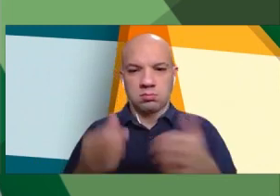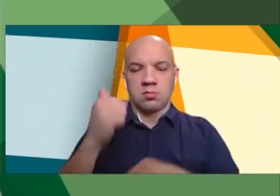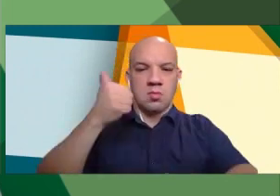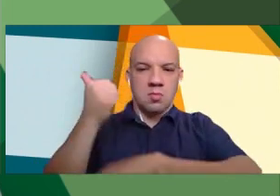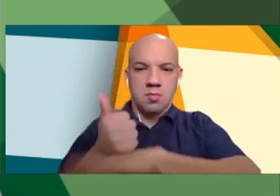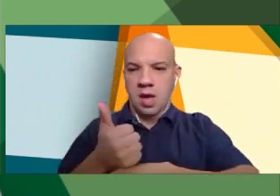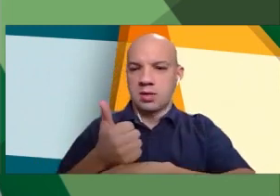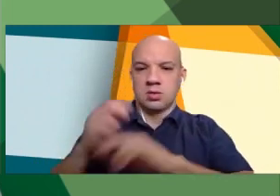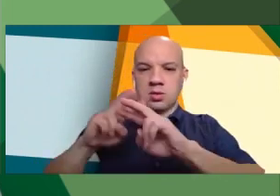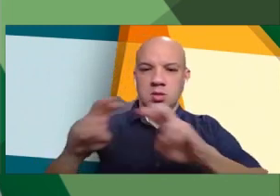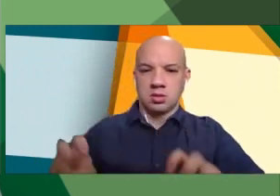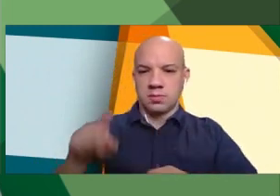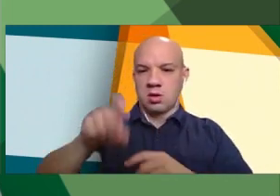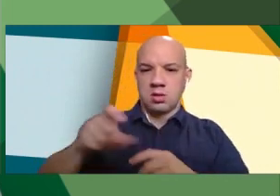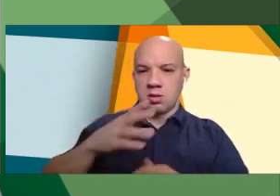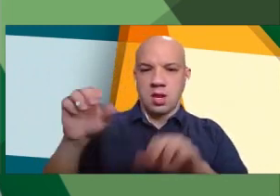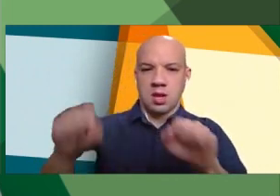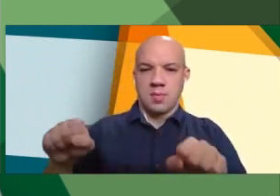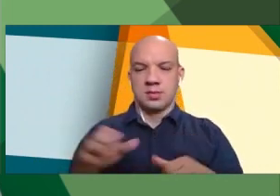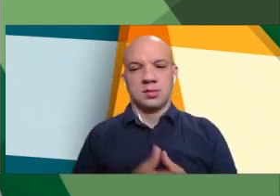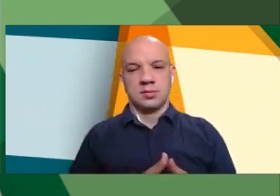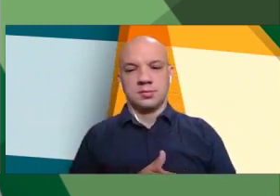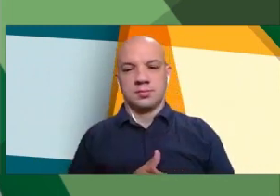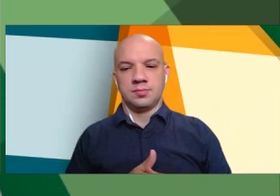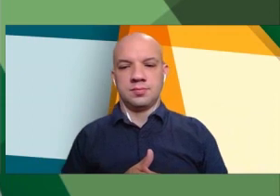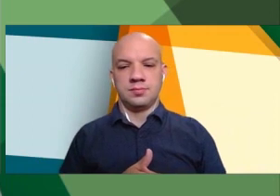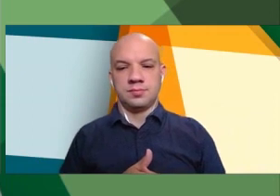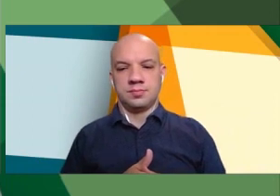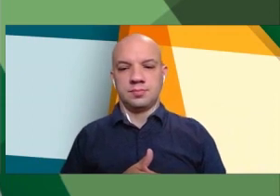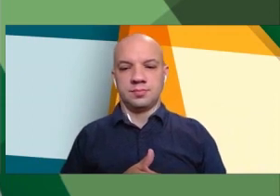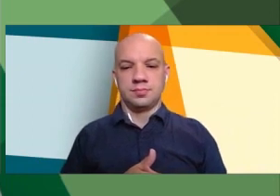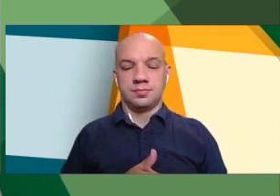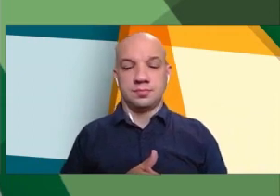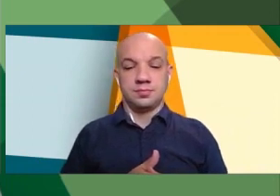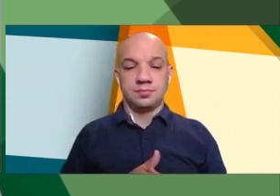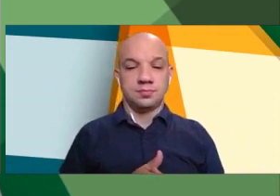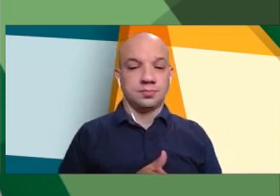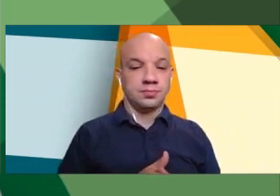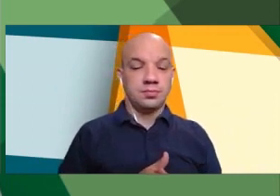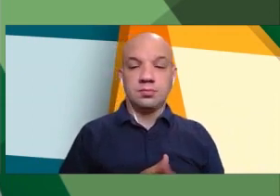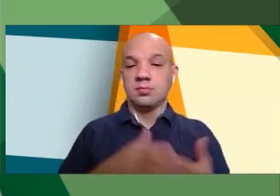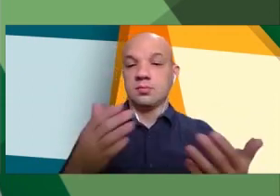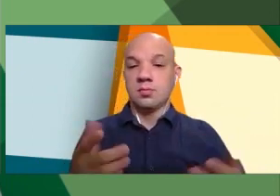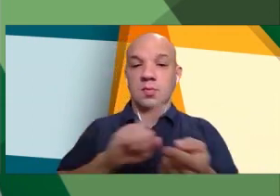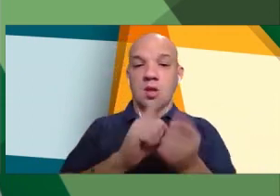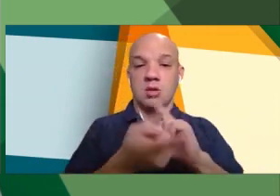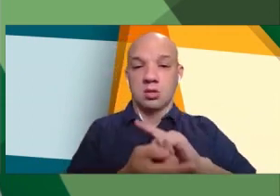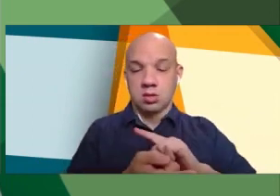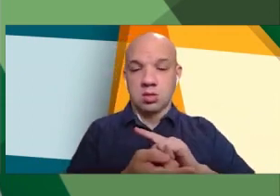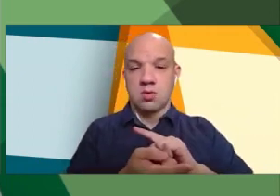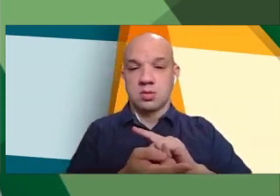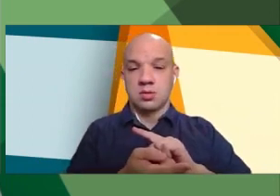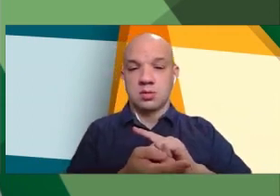need and capacity. Essential elements of LAP are translation of